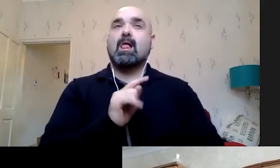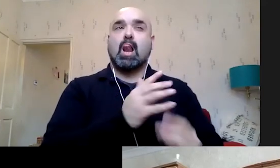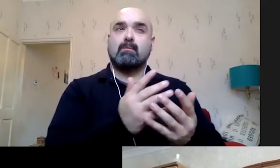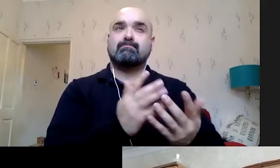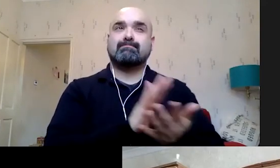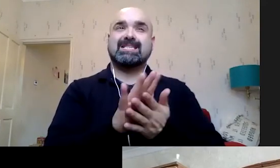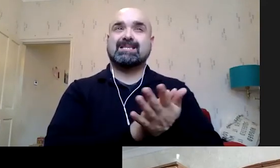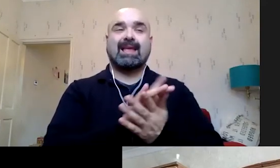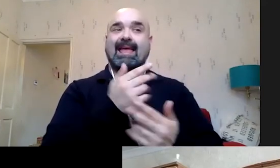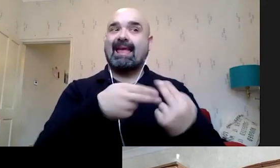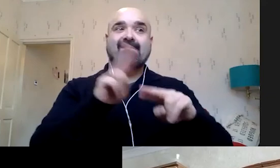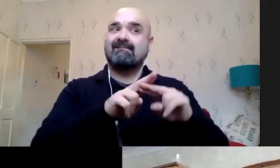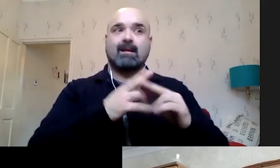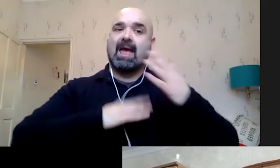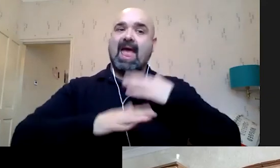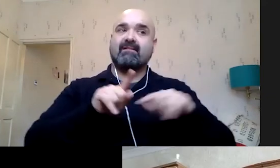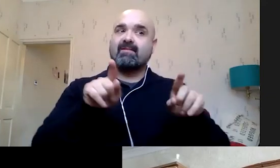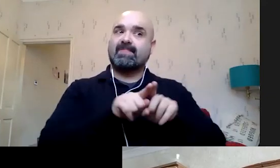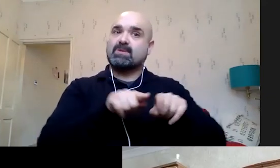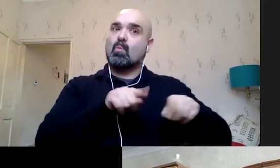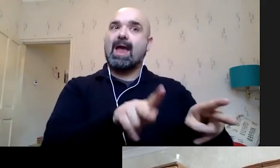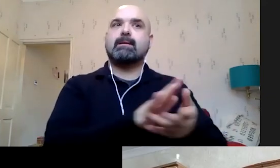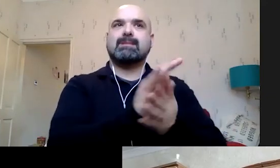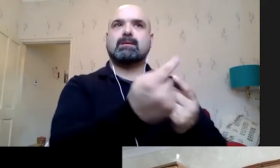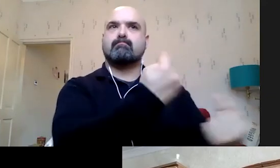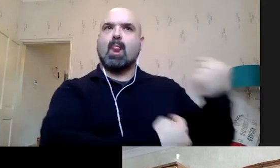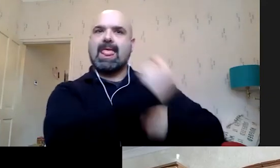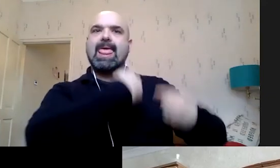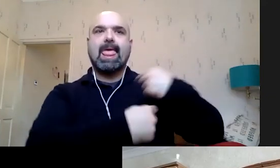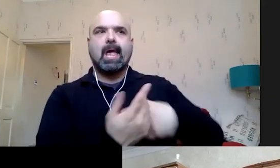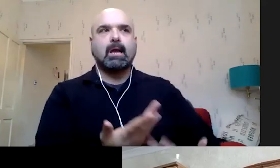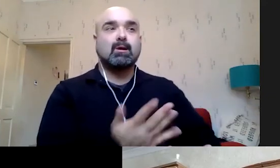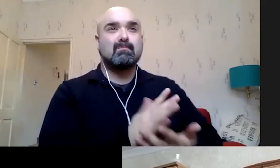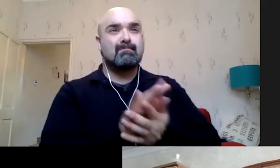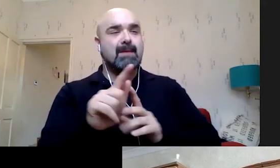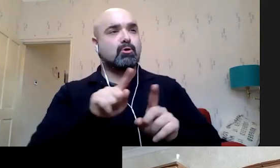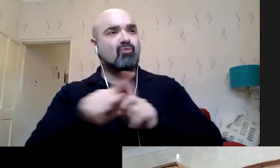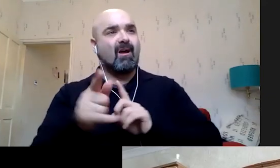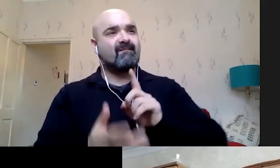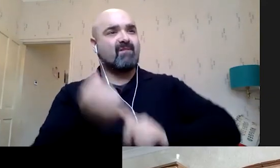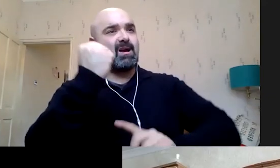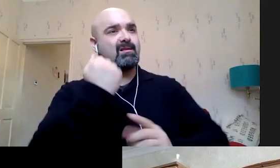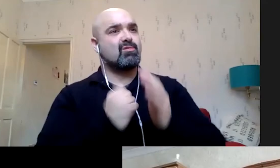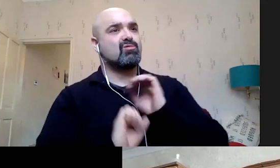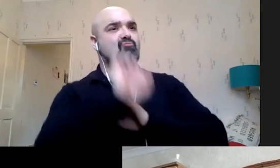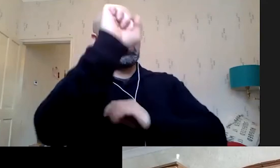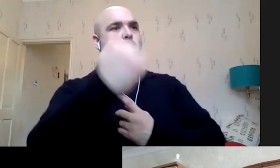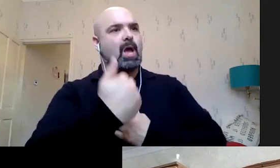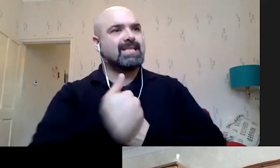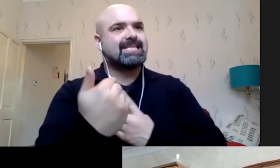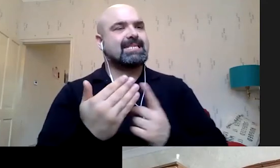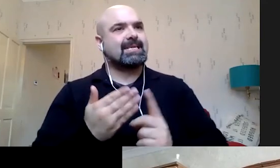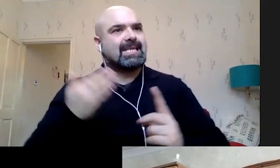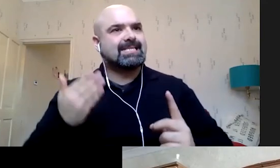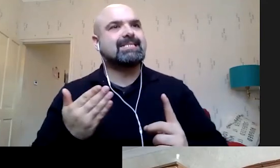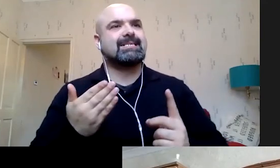It's partly, I think, about young people finding their own identity, trying to affirm their own identity, and doing that by being